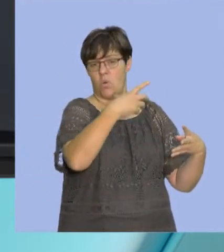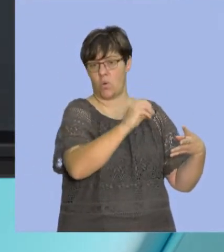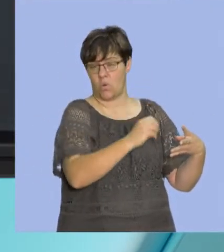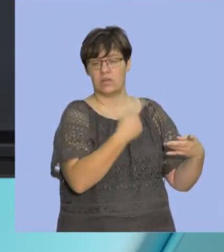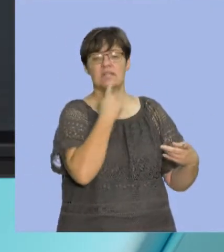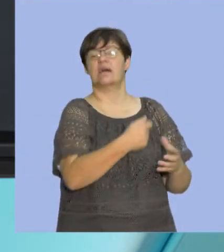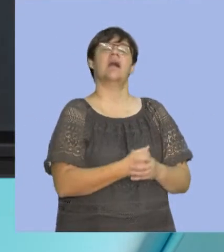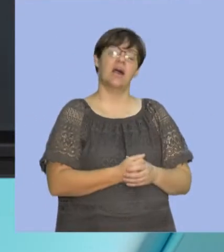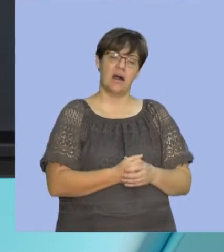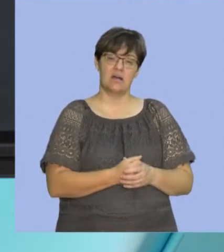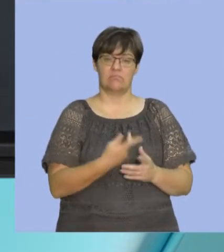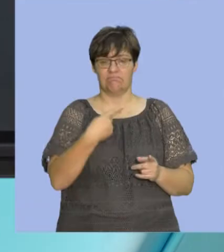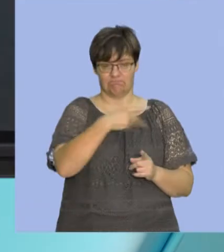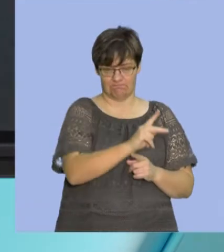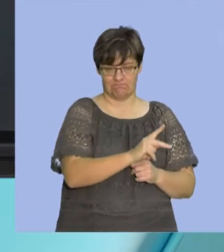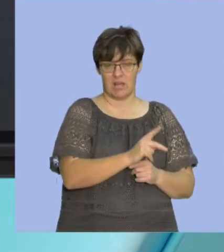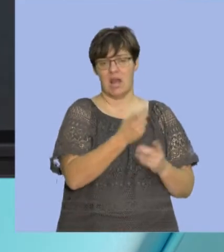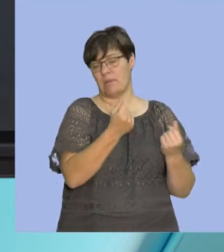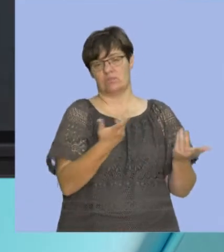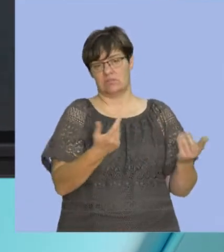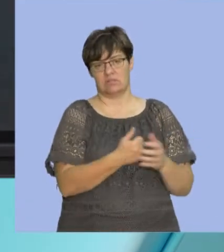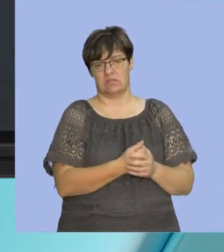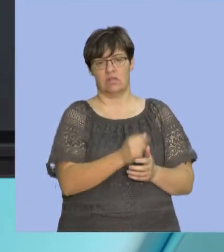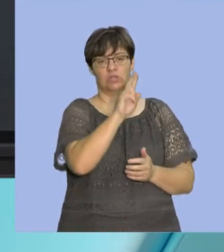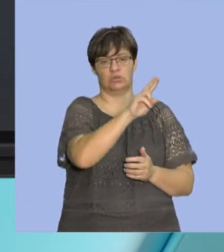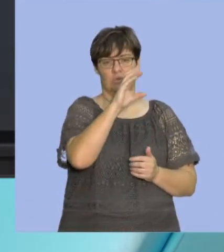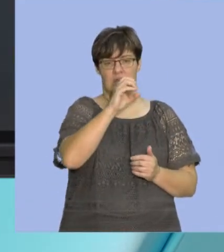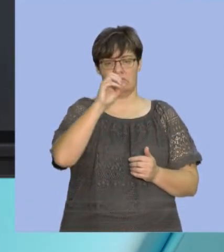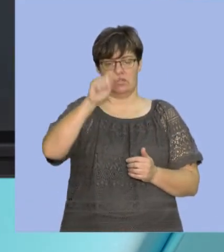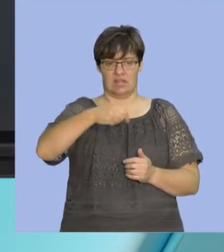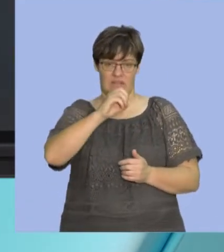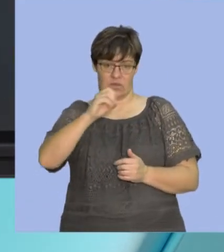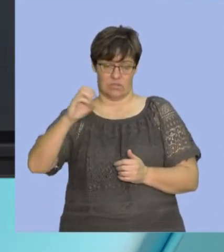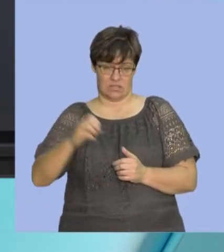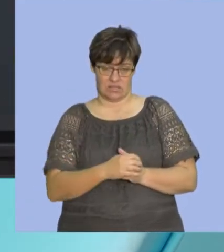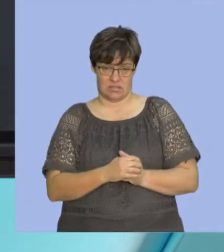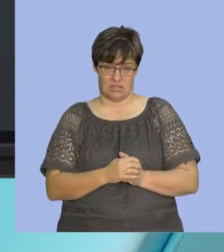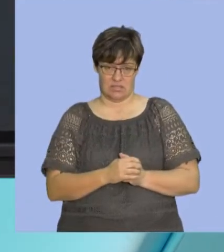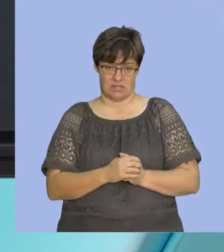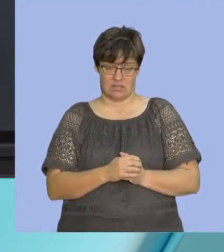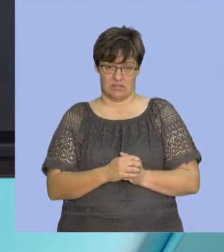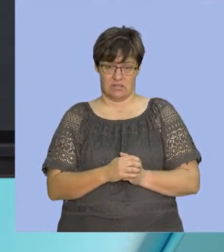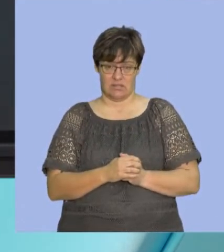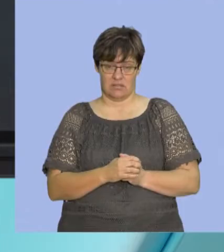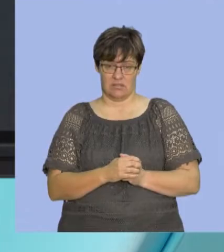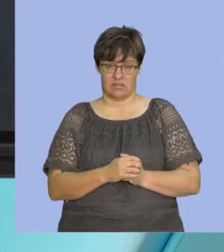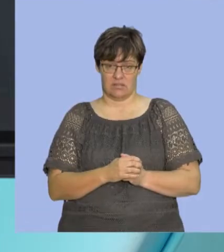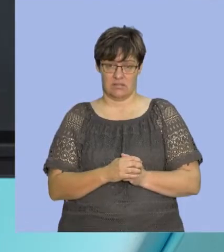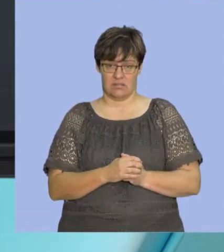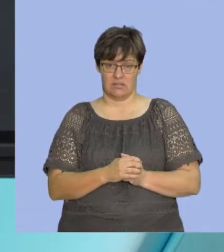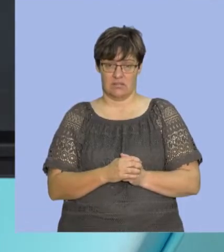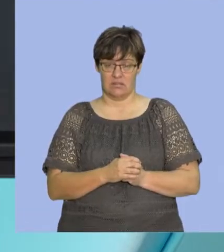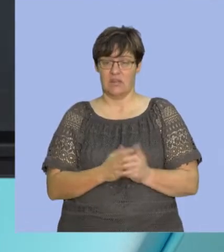in there and say, okay, we're owing him an amount of 200,000 Rand. So, if I have